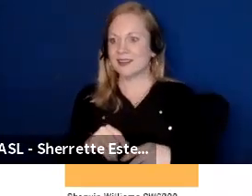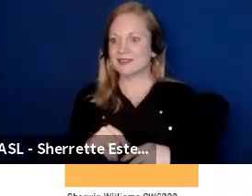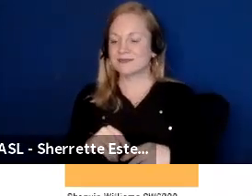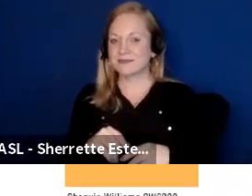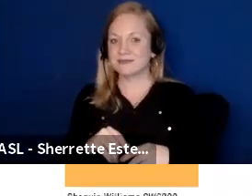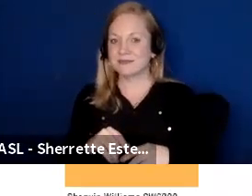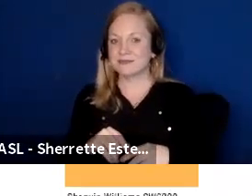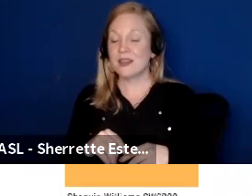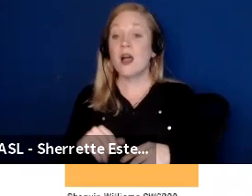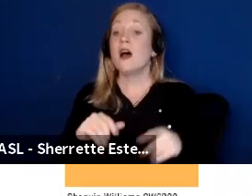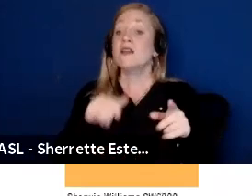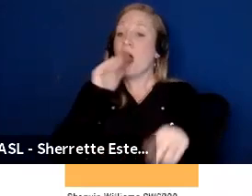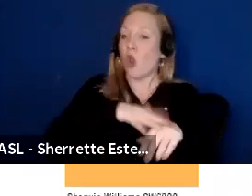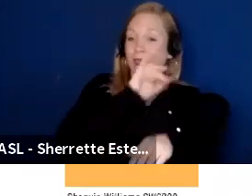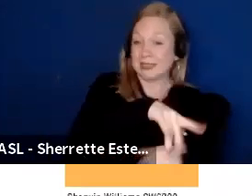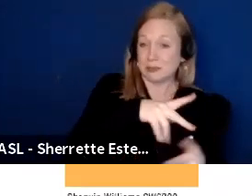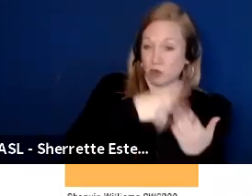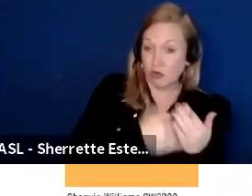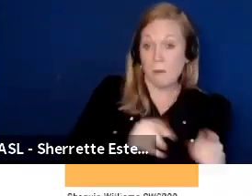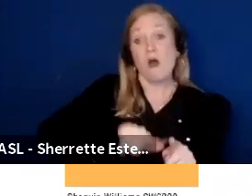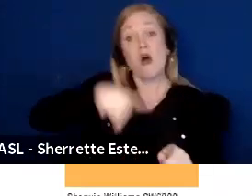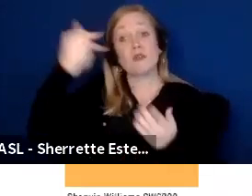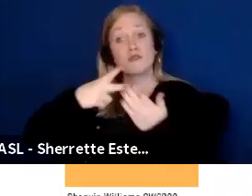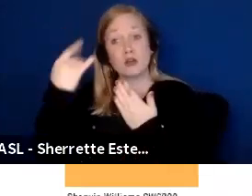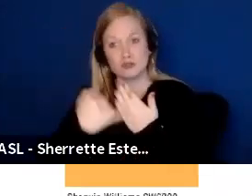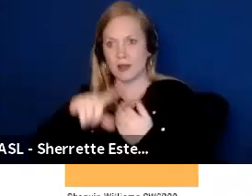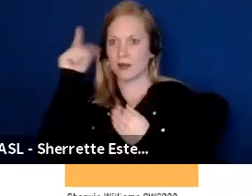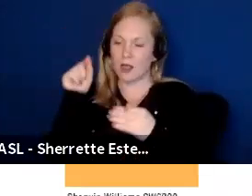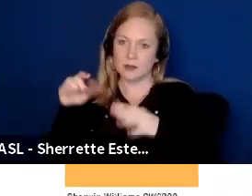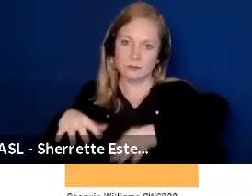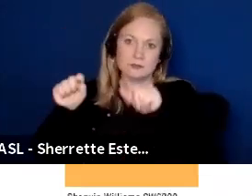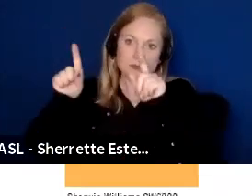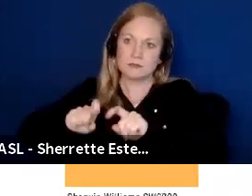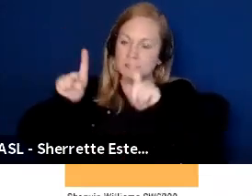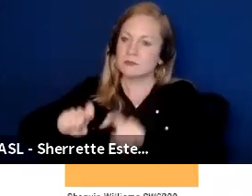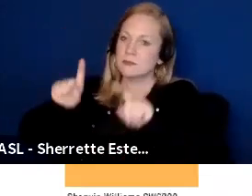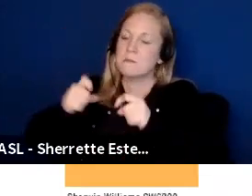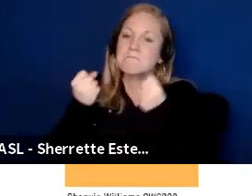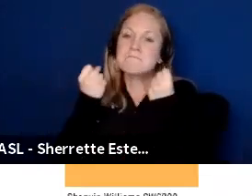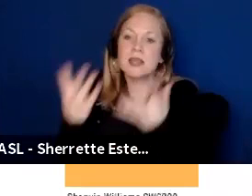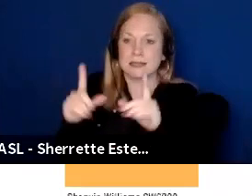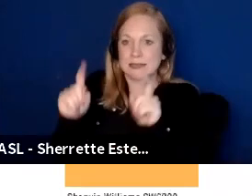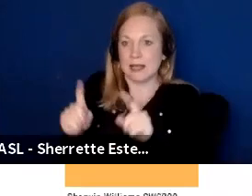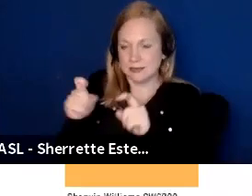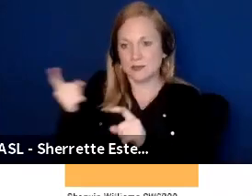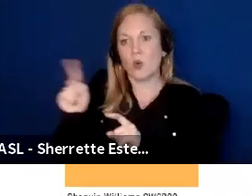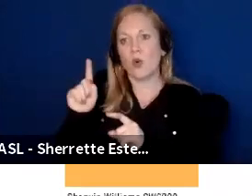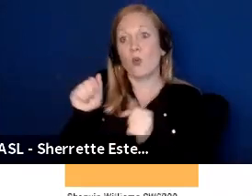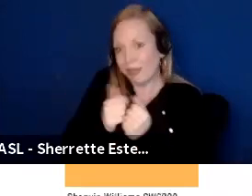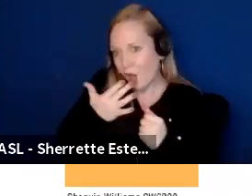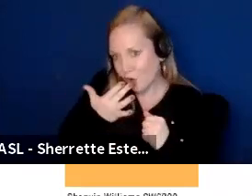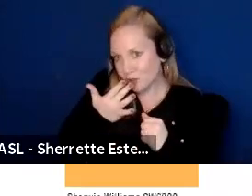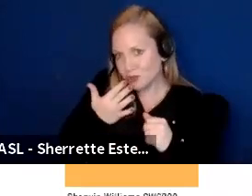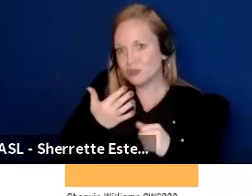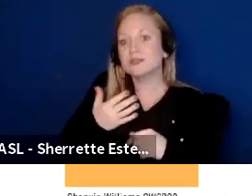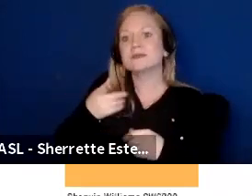Gallaudet, not on this project, but in the past has done a number of test samples throughout the university where they were testing various colors as to